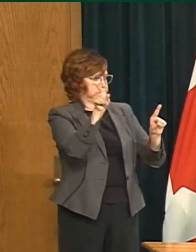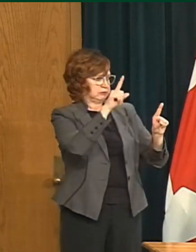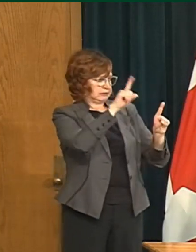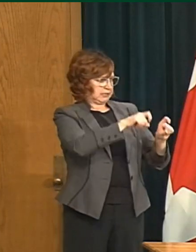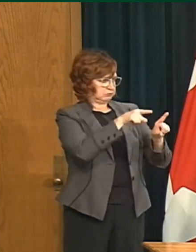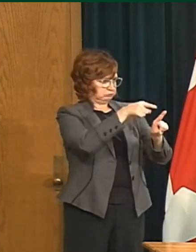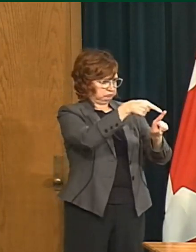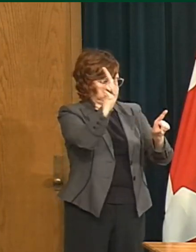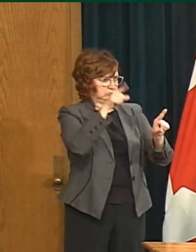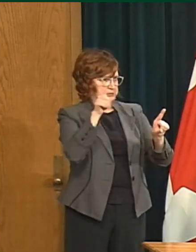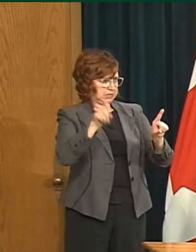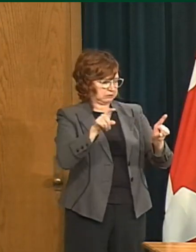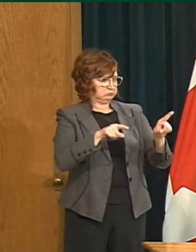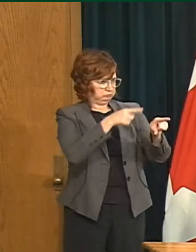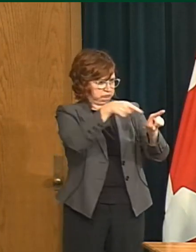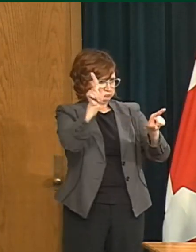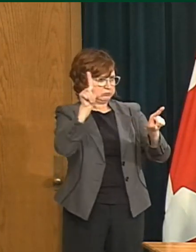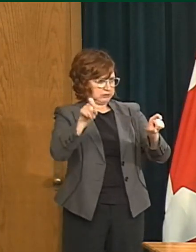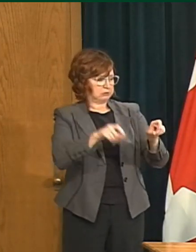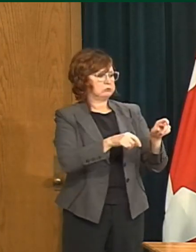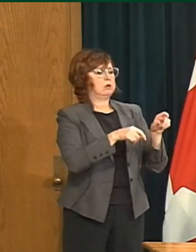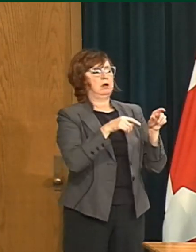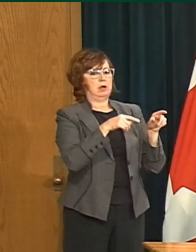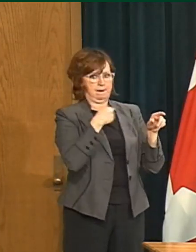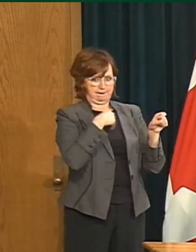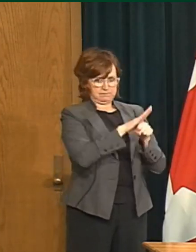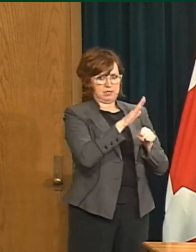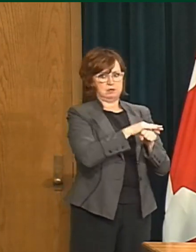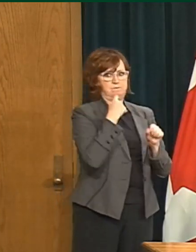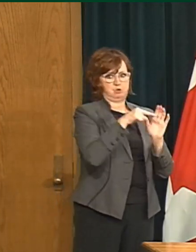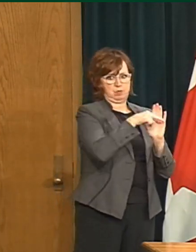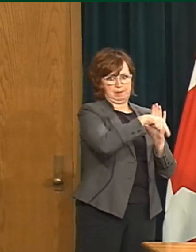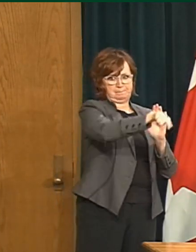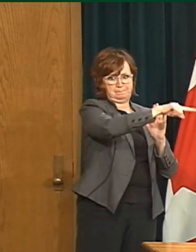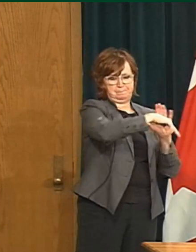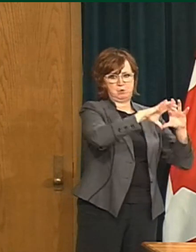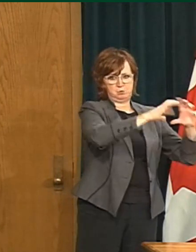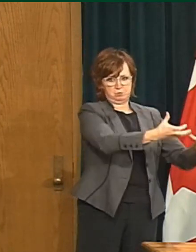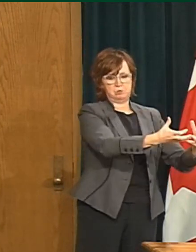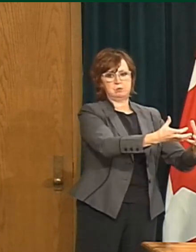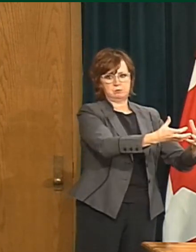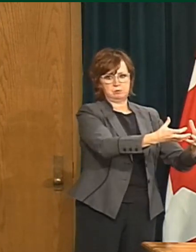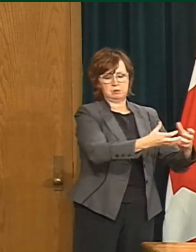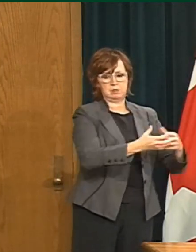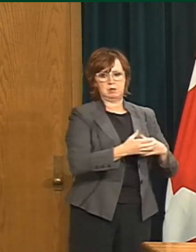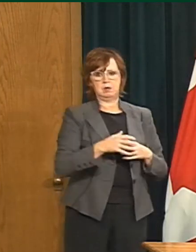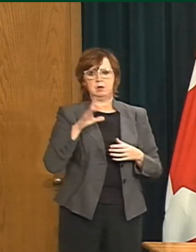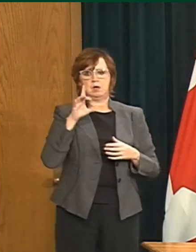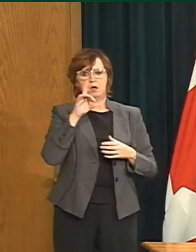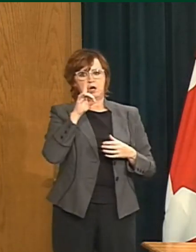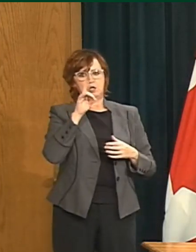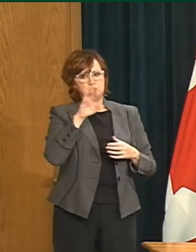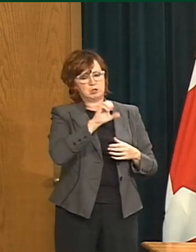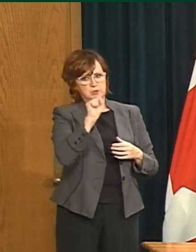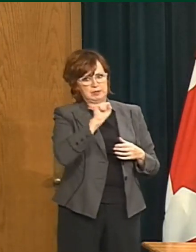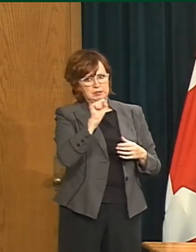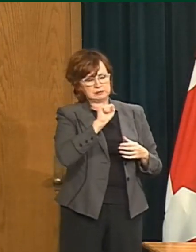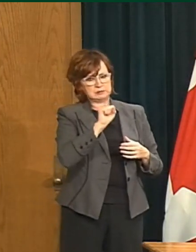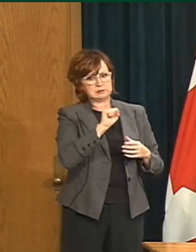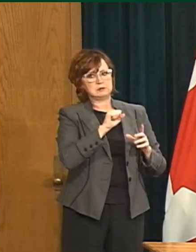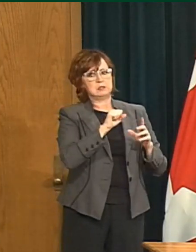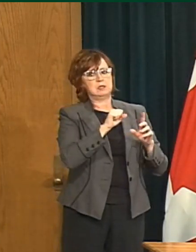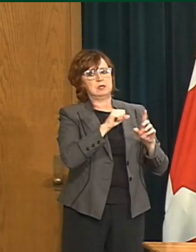a regional breakout, if you will, and I think Dr. Shahab had indicated we had 11 come from one point